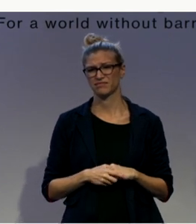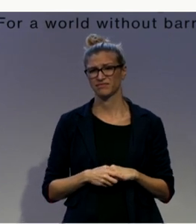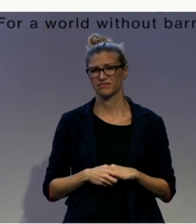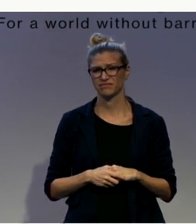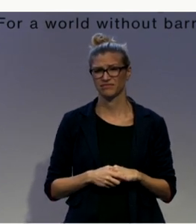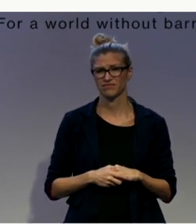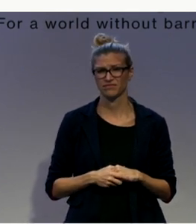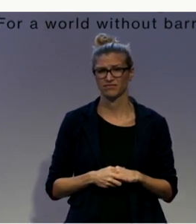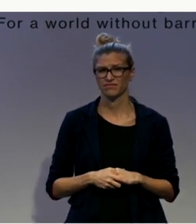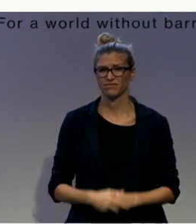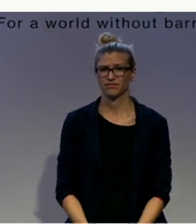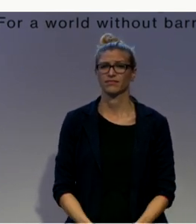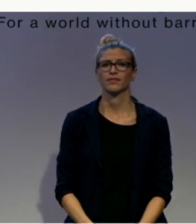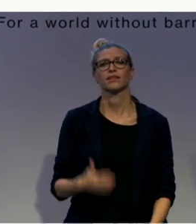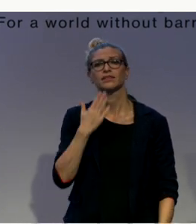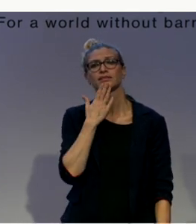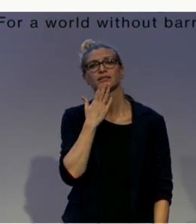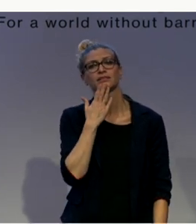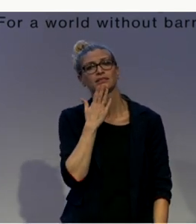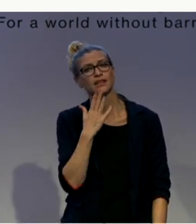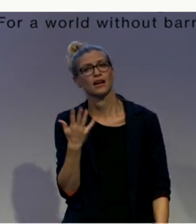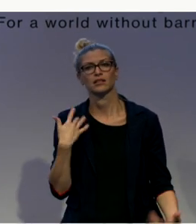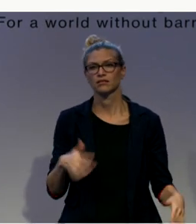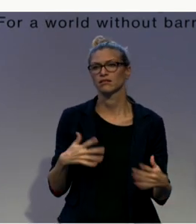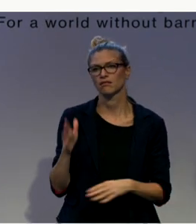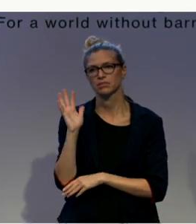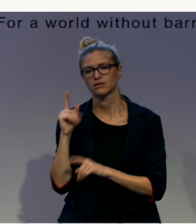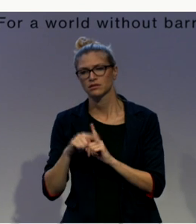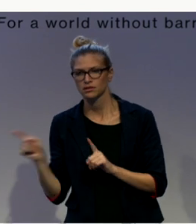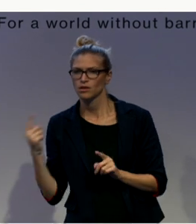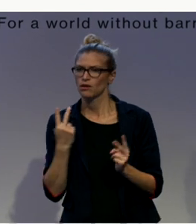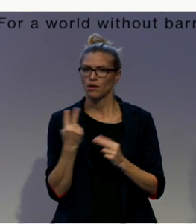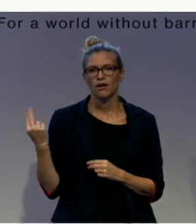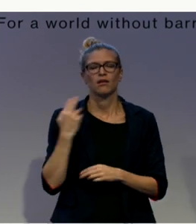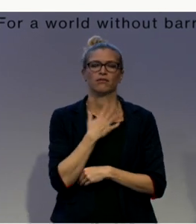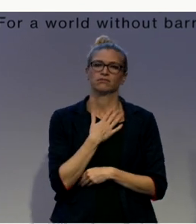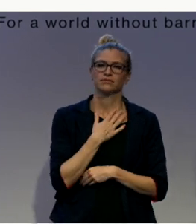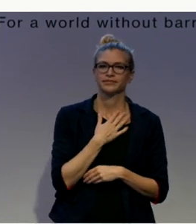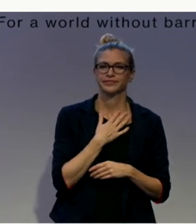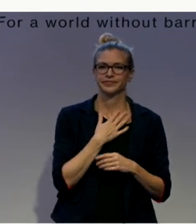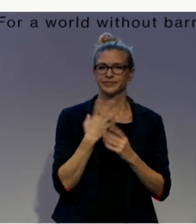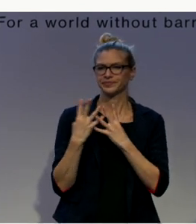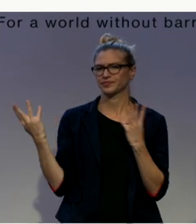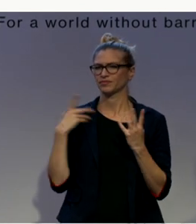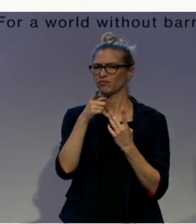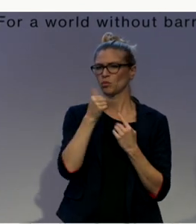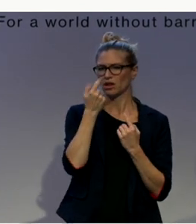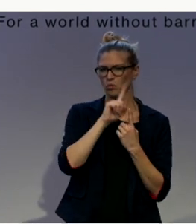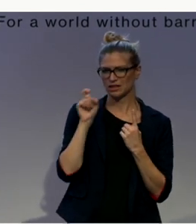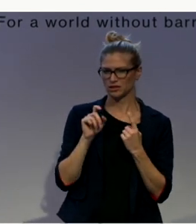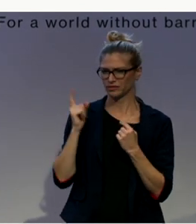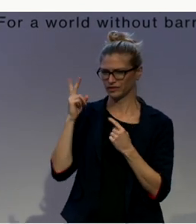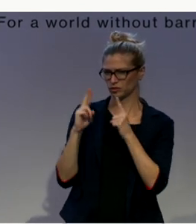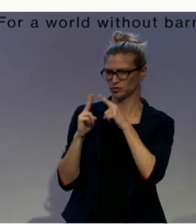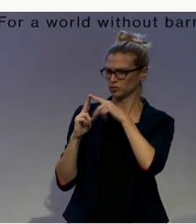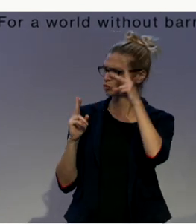Thank you very much for this amazing presentation. I have one question for Alaa, Nadi, and Zein Eldin, maybe.